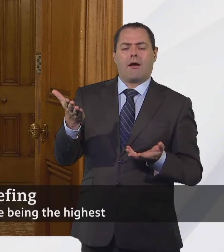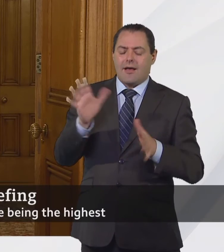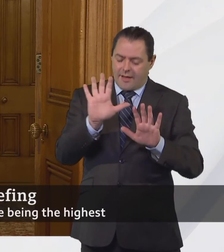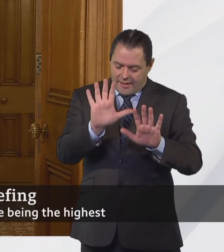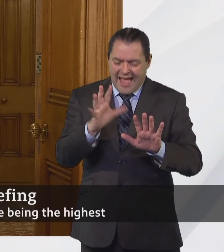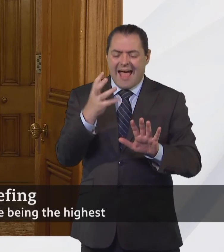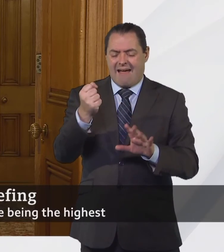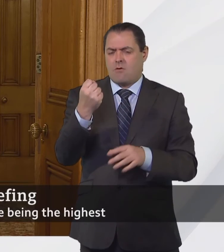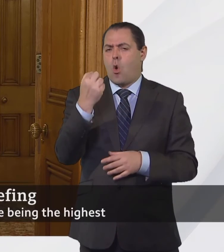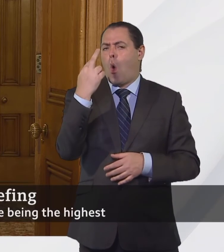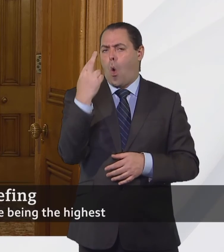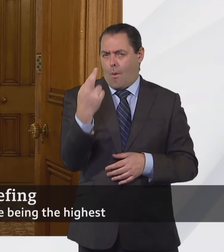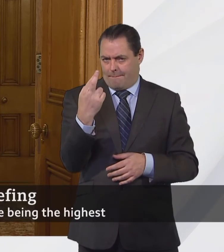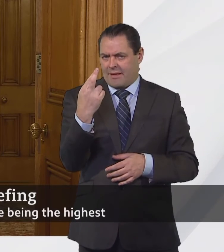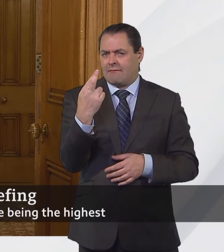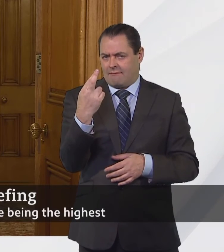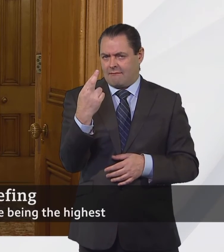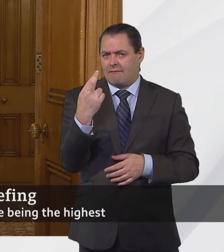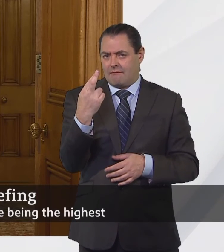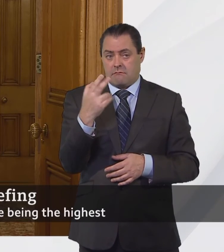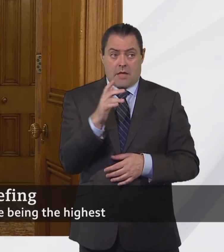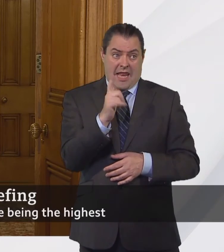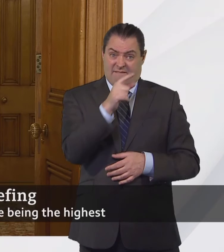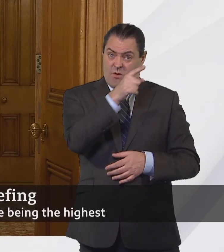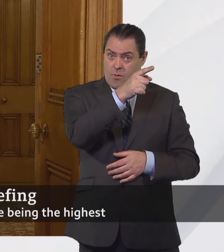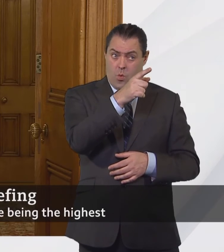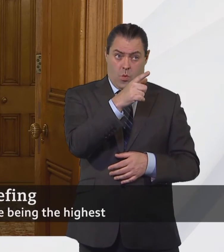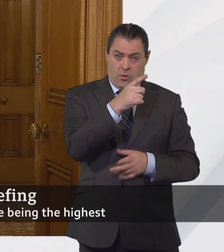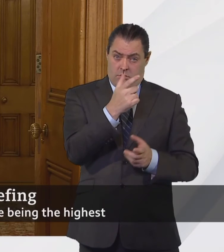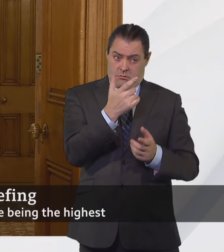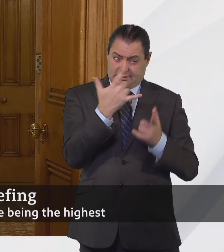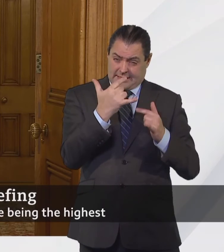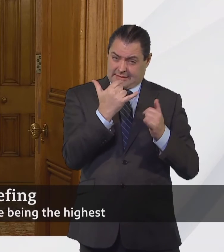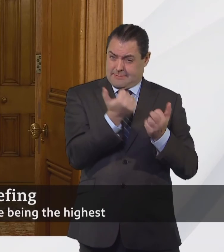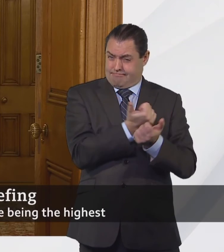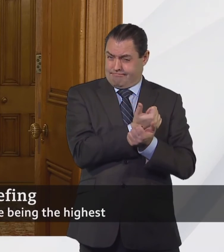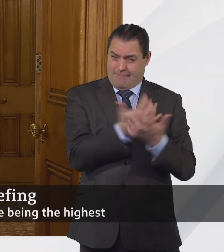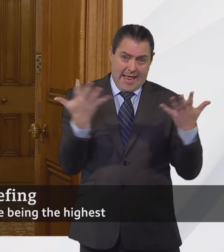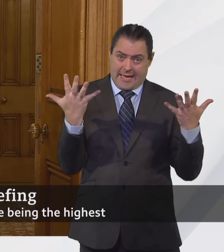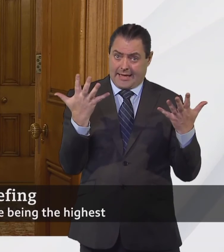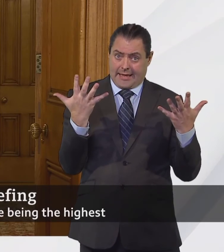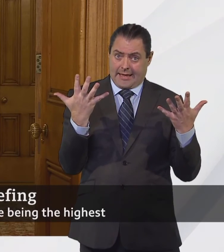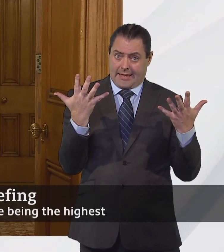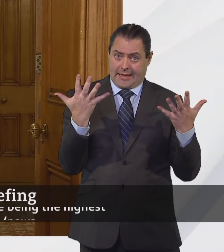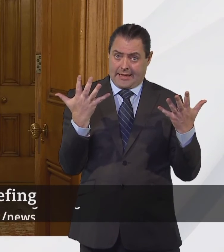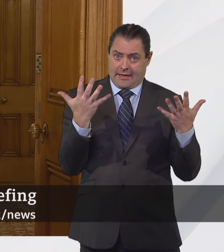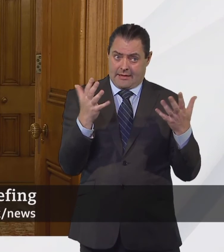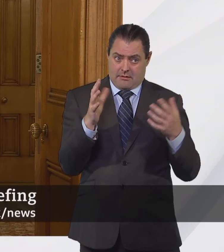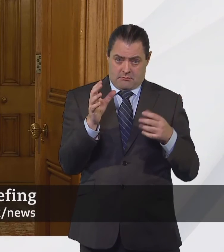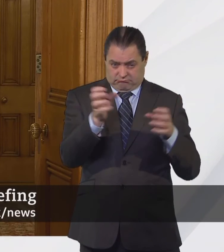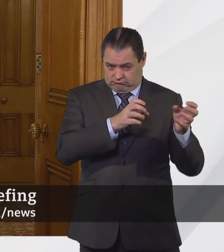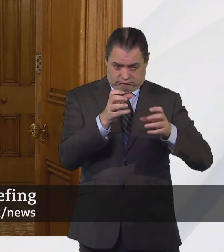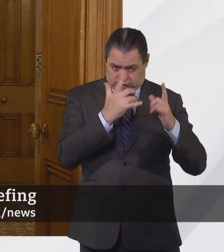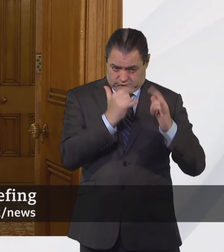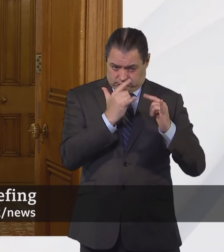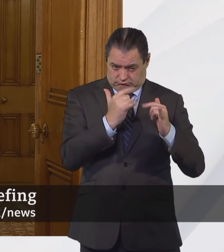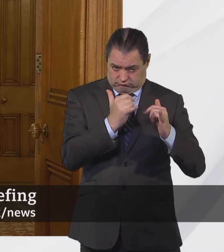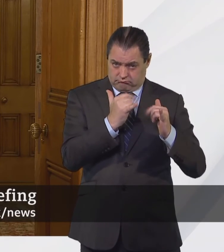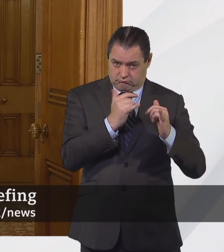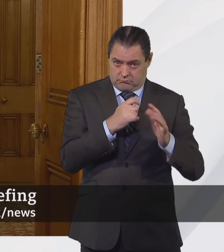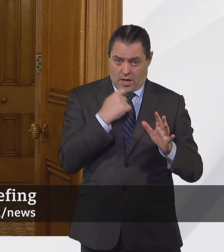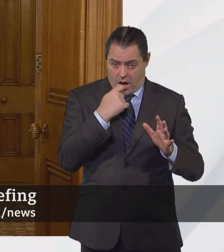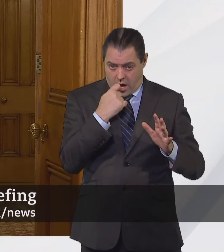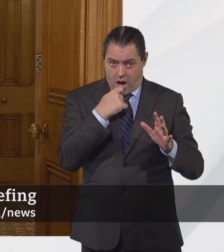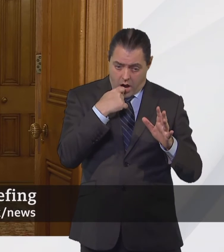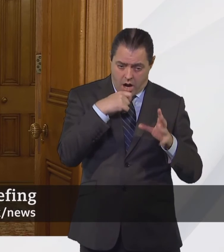is this option that Liverpool has taken up of mass community testing, everybody working together to